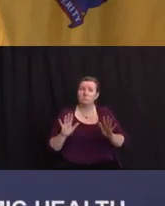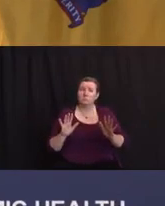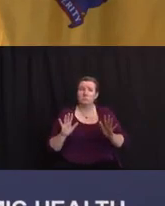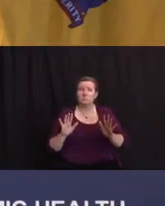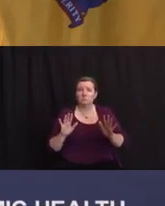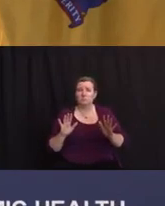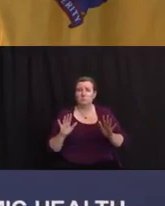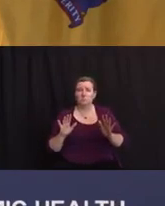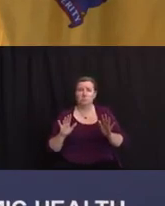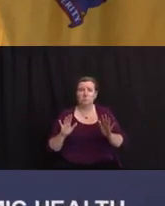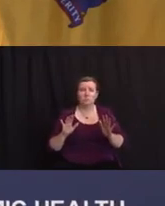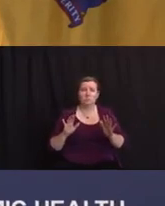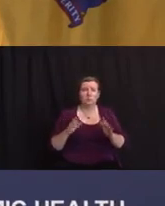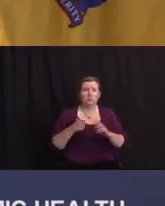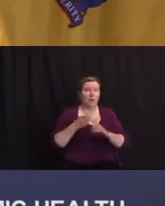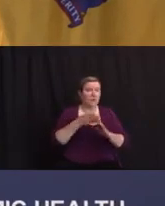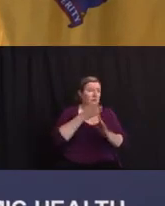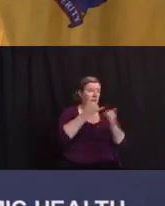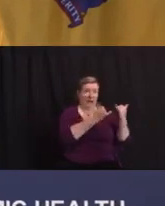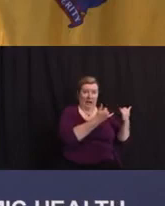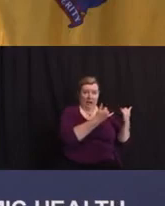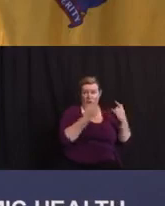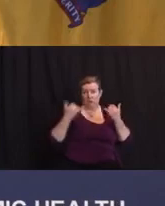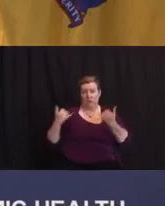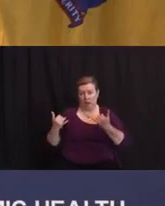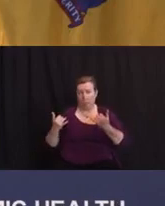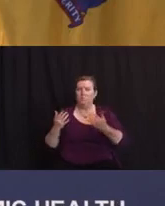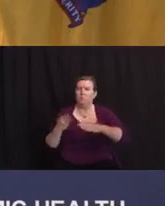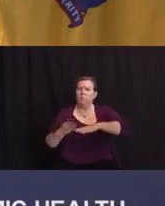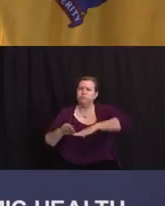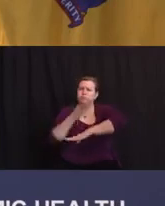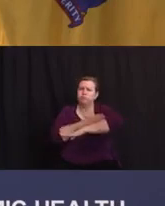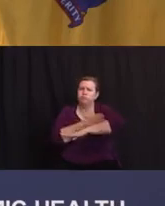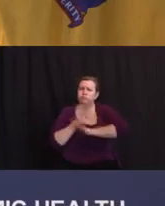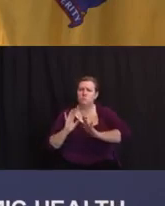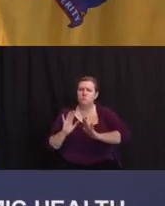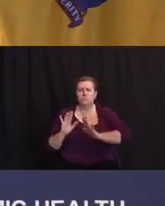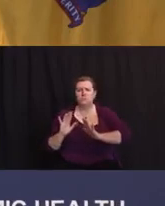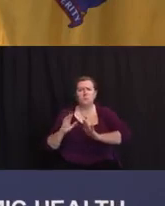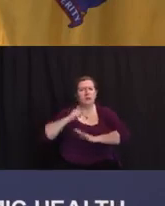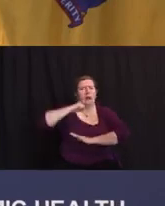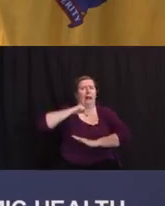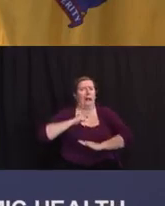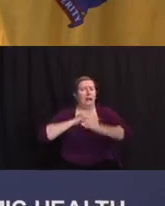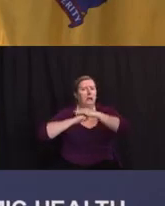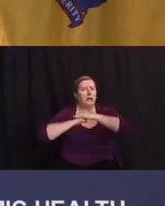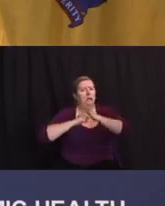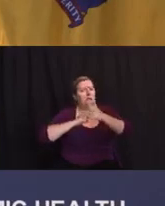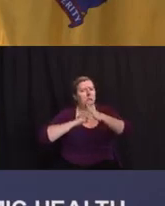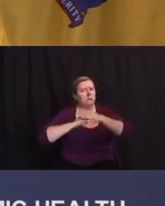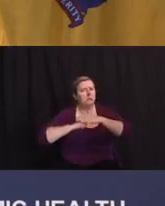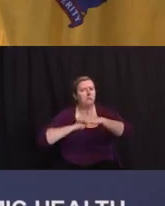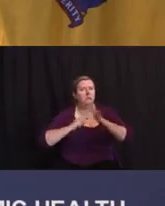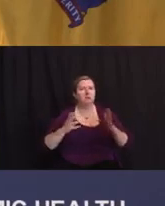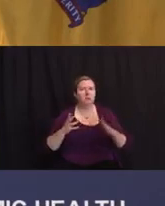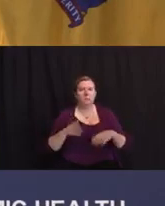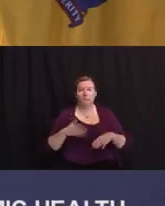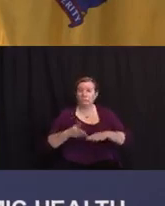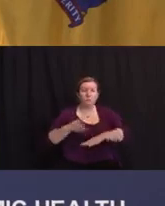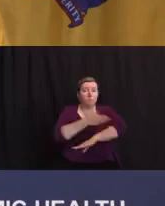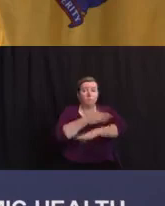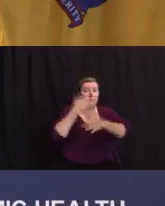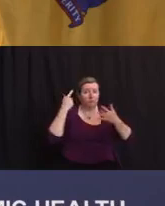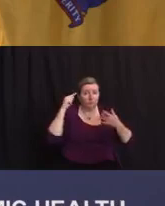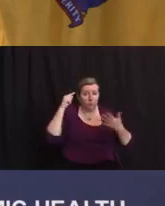January, so 6 months ago, it's going in a good direction. And on the list of reasons that this particular author gave is one that